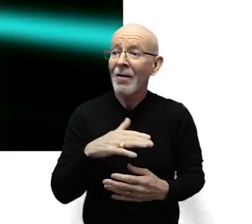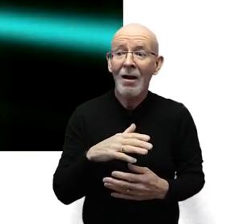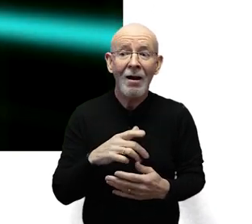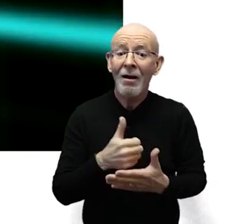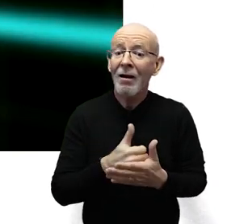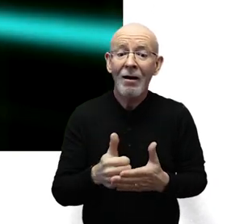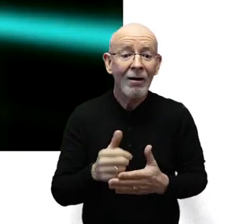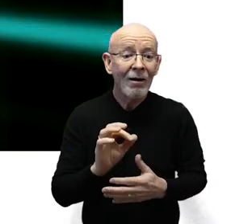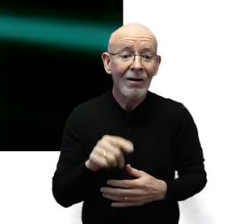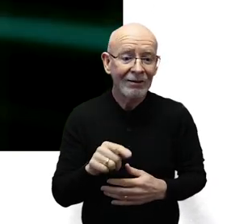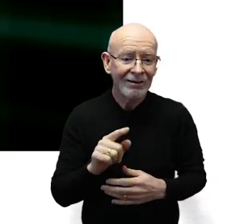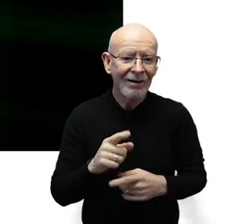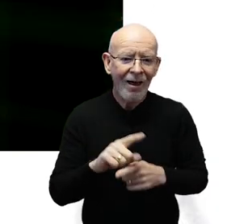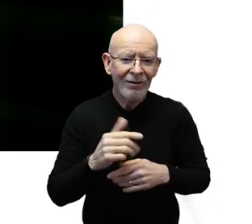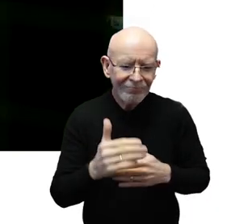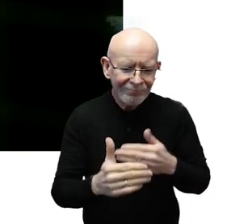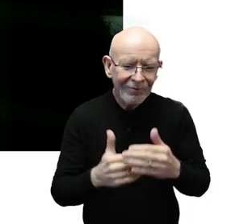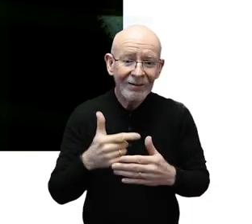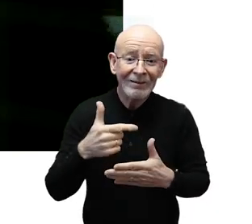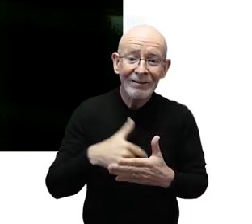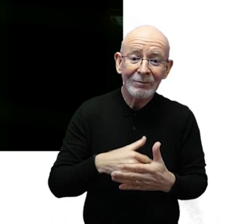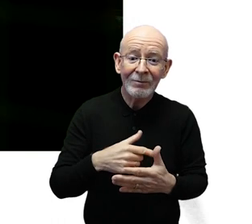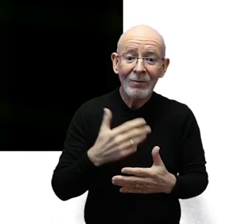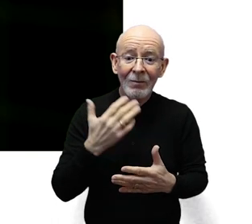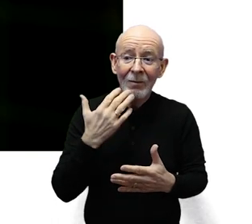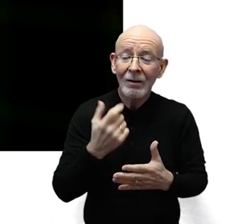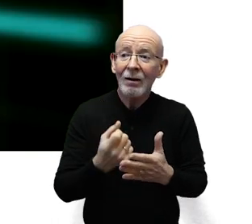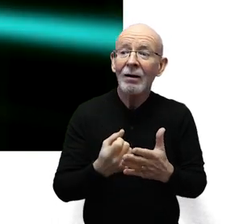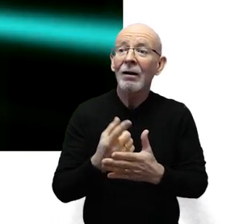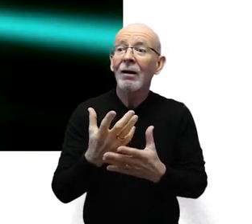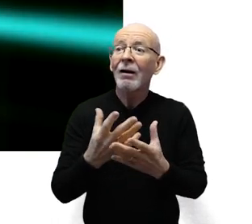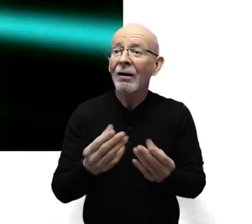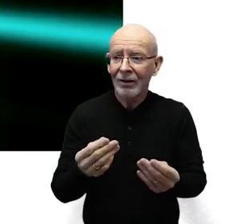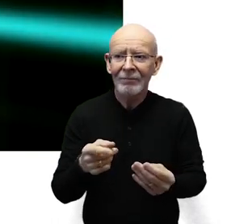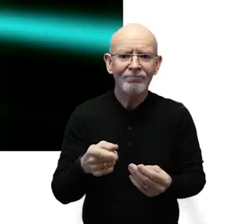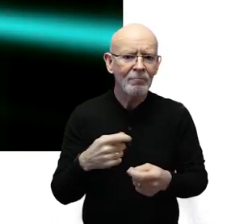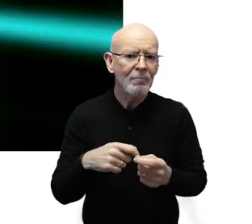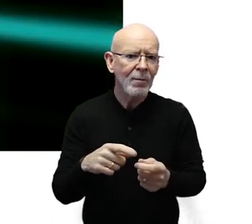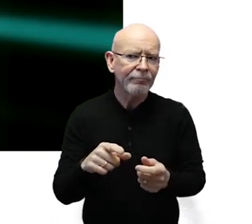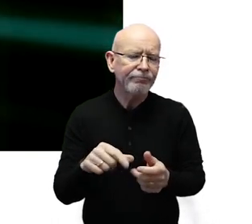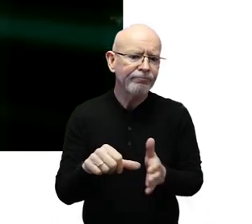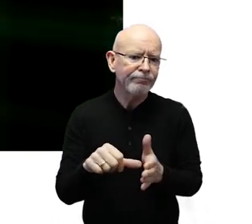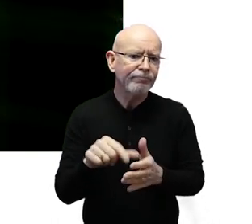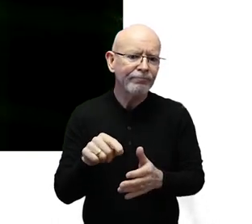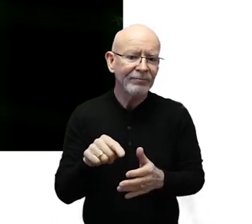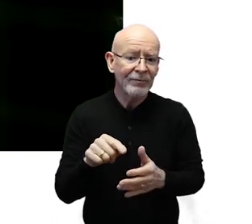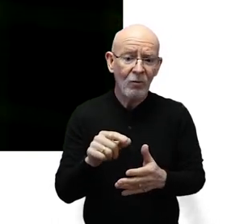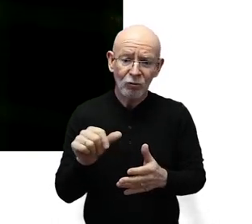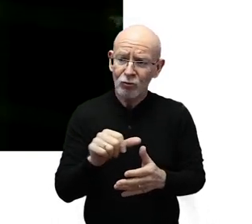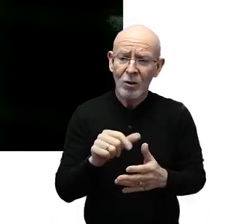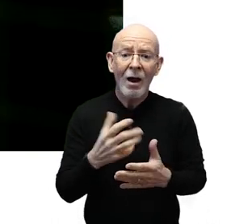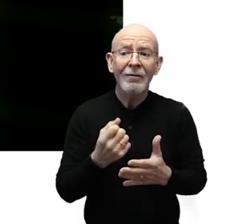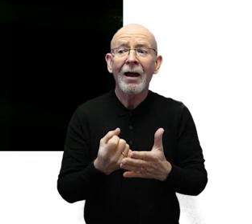and depth once the stimulus has passed that it can be a problem. The stimulus may only be short, or it could